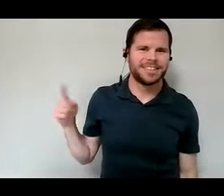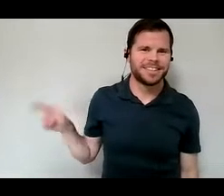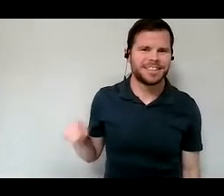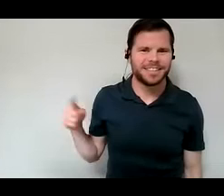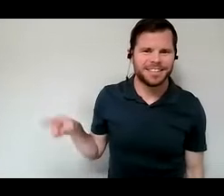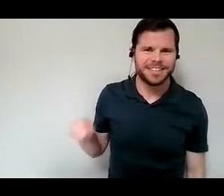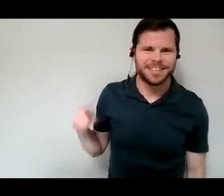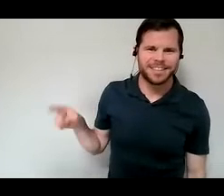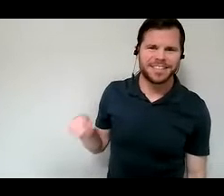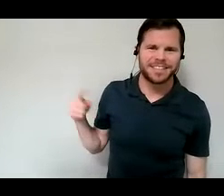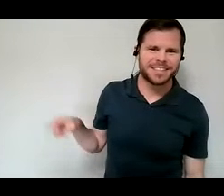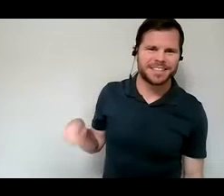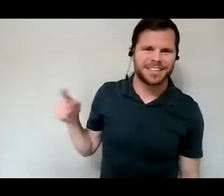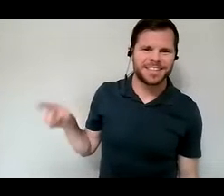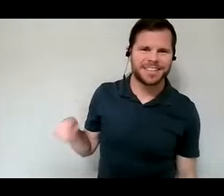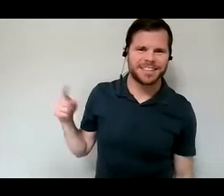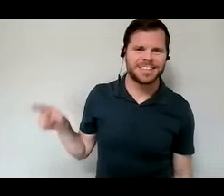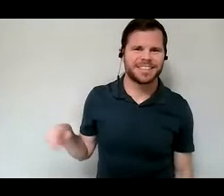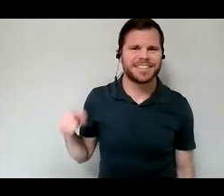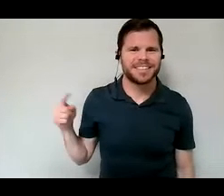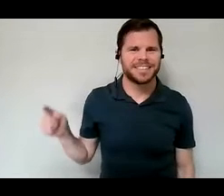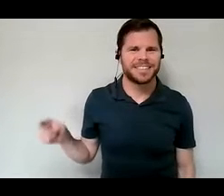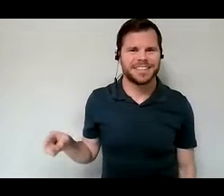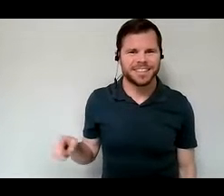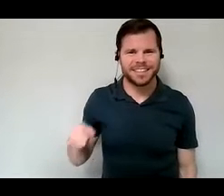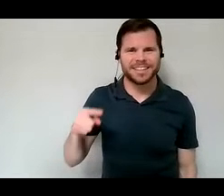hey, is it gonna be Emily again?